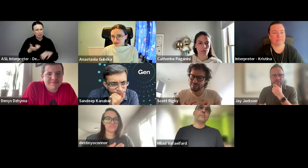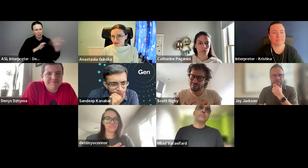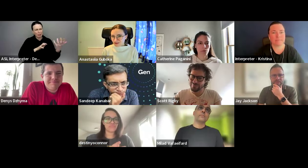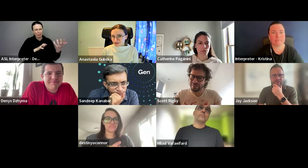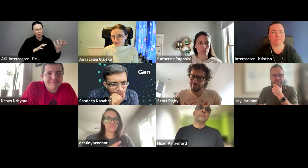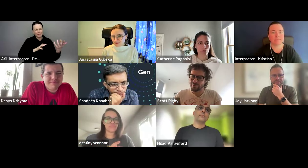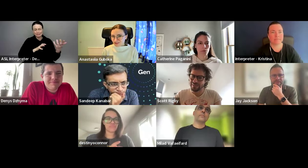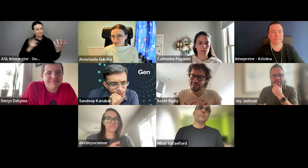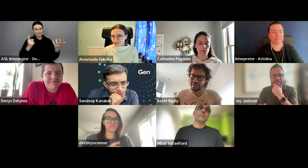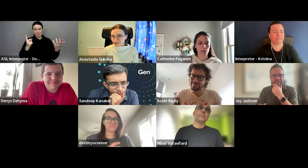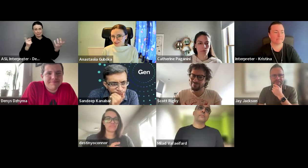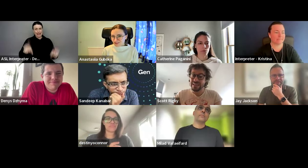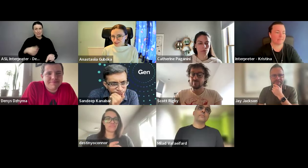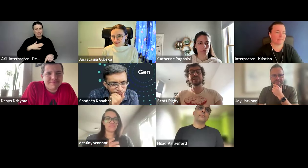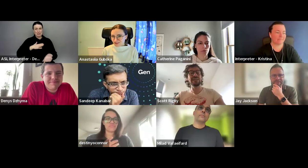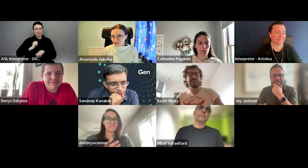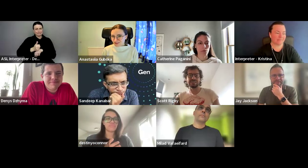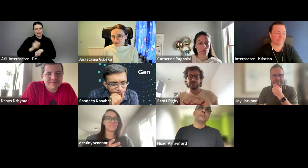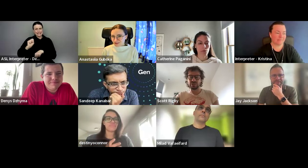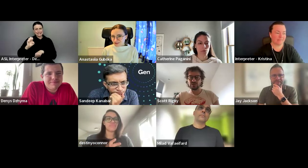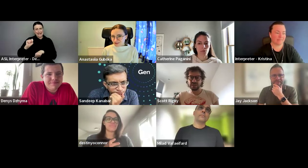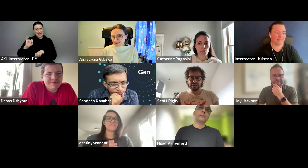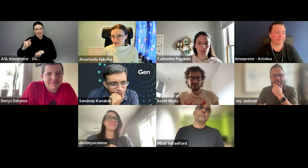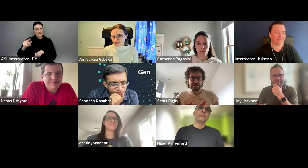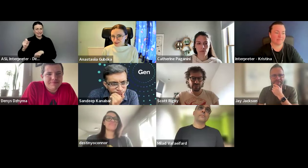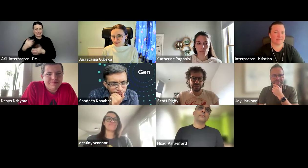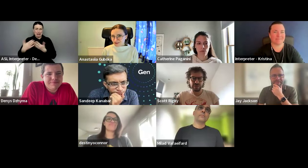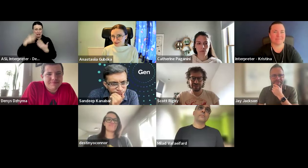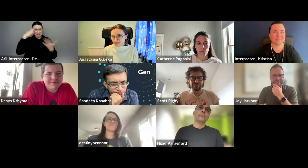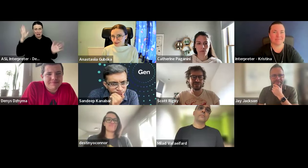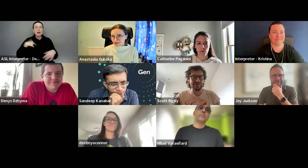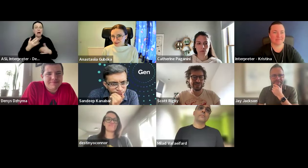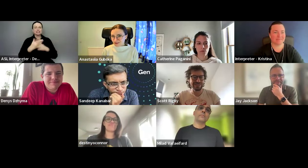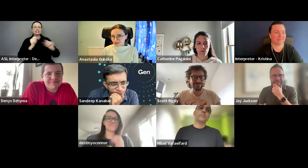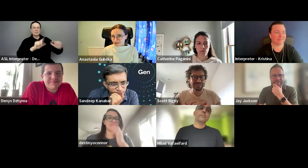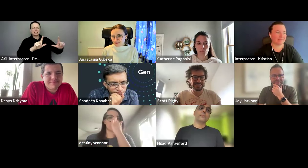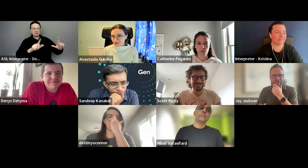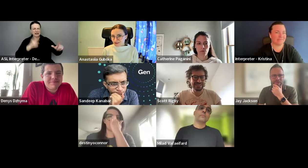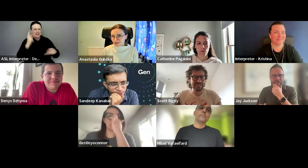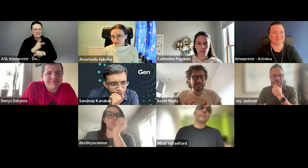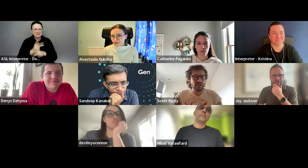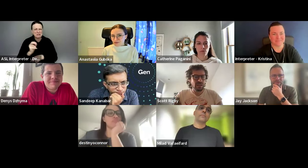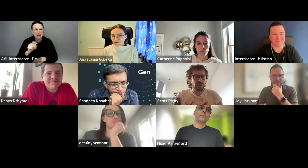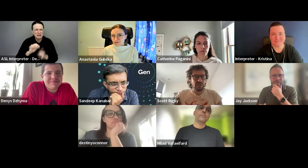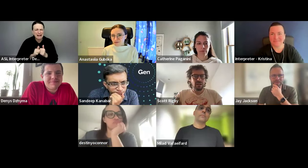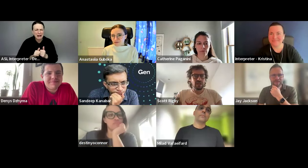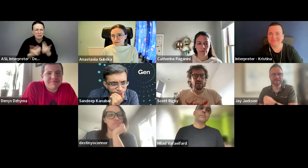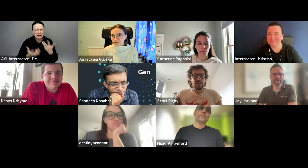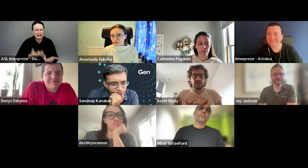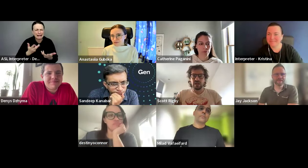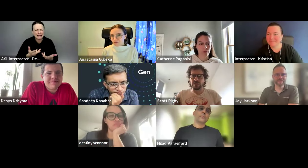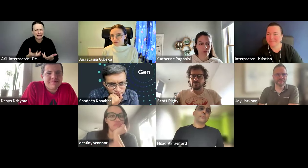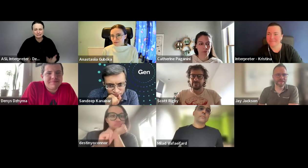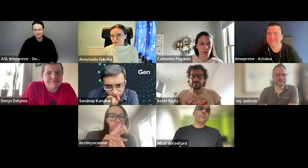Maybe it's just something that happened with my settings. But in any case, I'll share my screen if I can figure out how to do it.